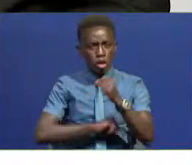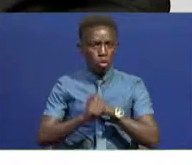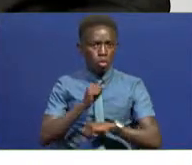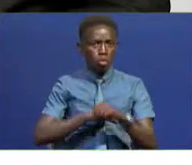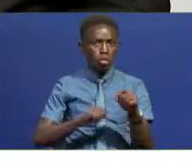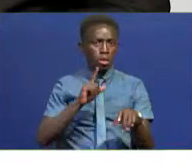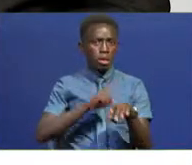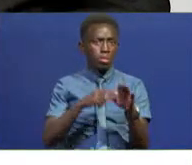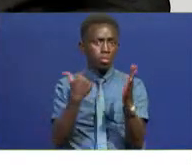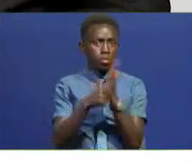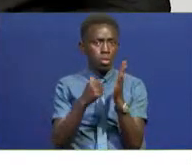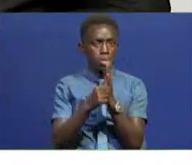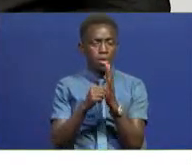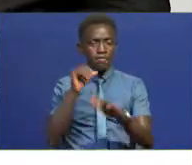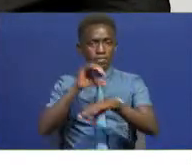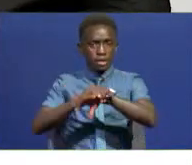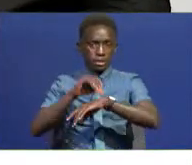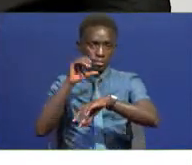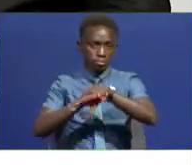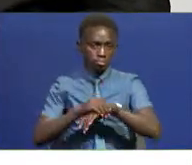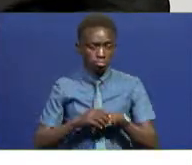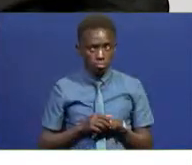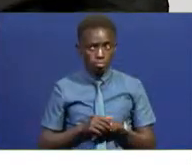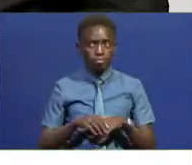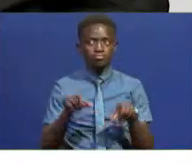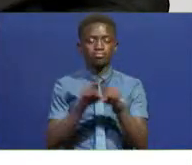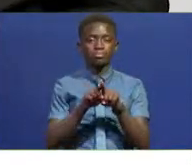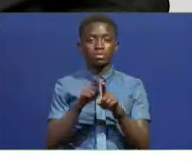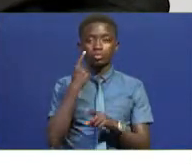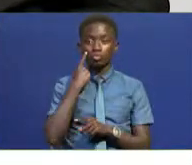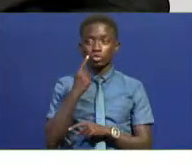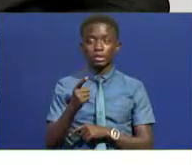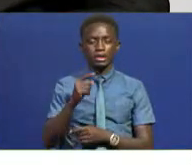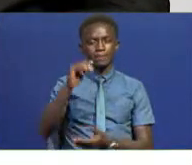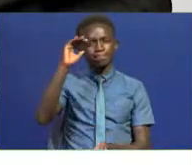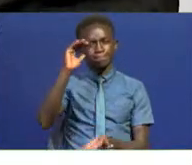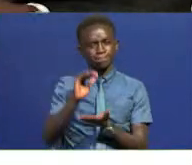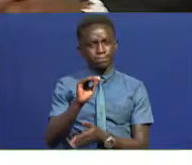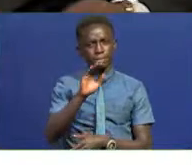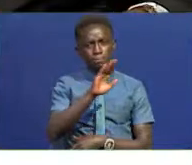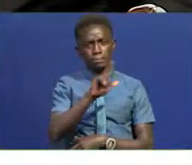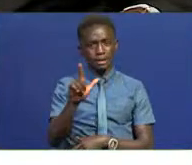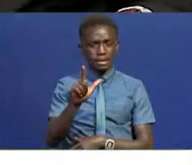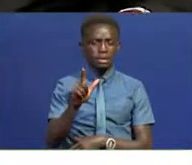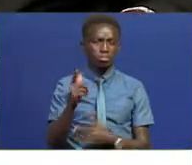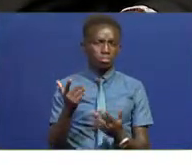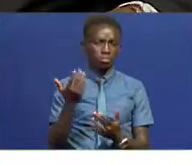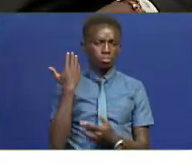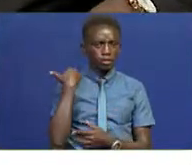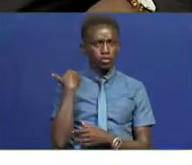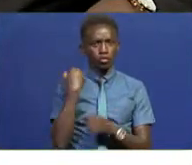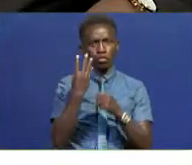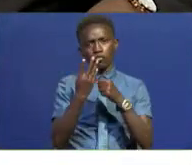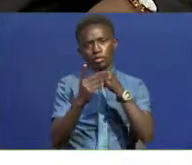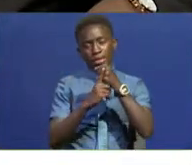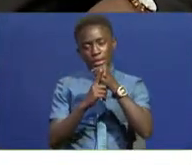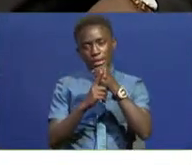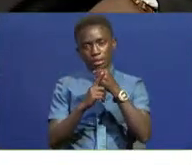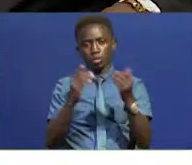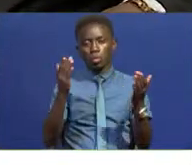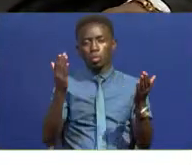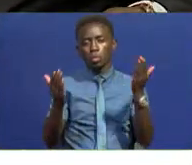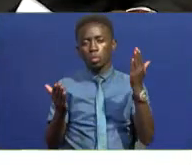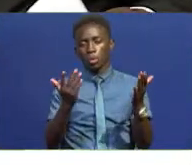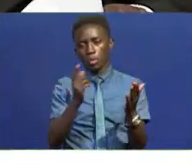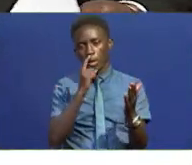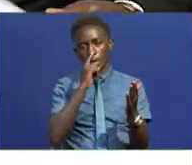conference resolved to, among others, reduce the public wage bill to the recommended 35% of collected revenue by 2027, as